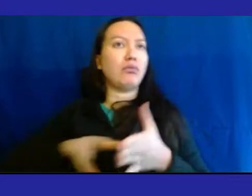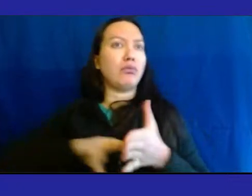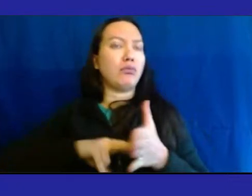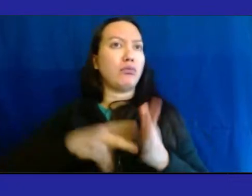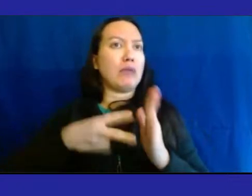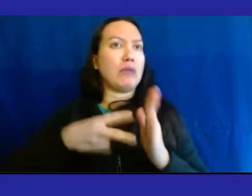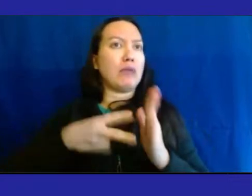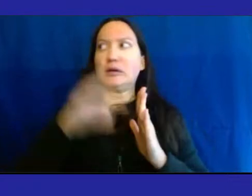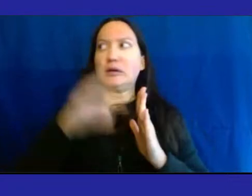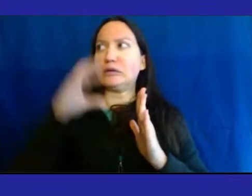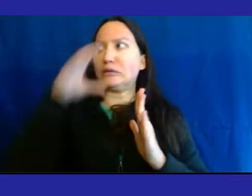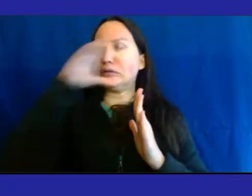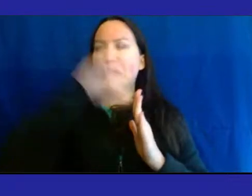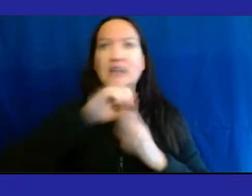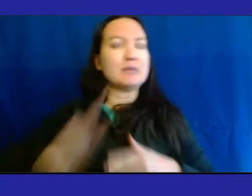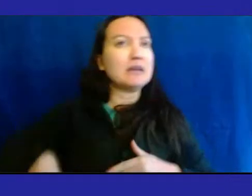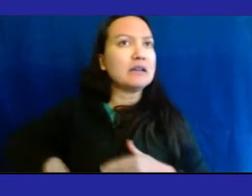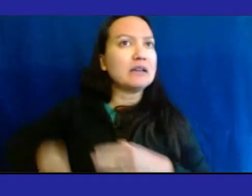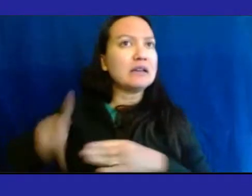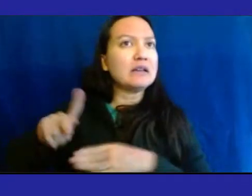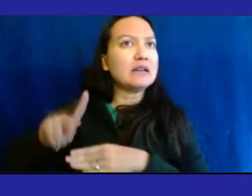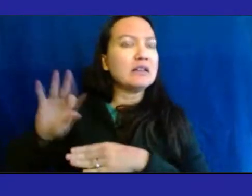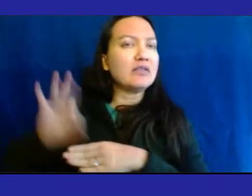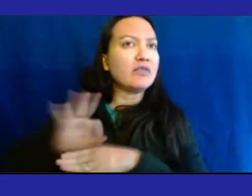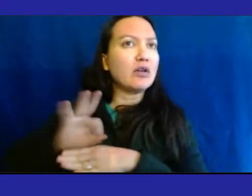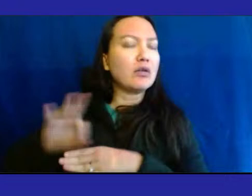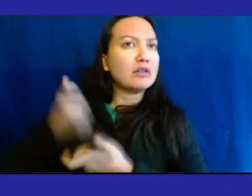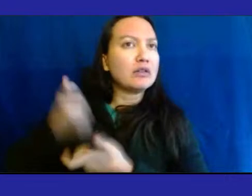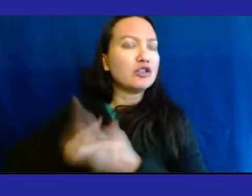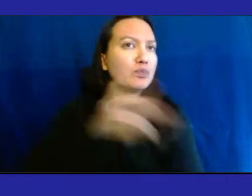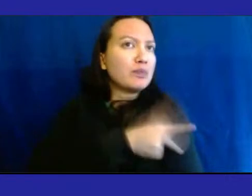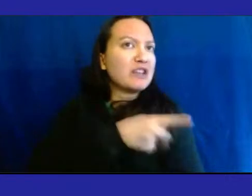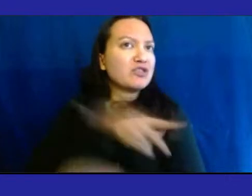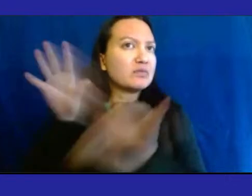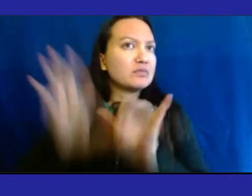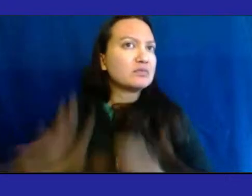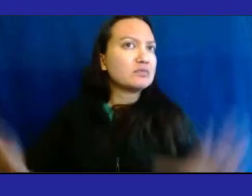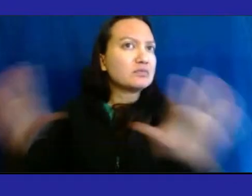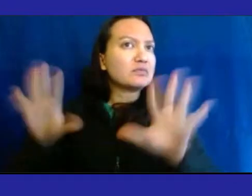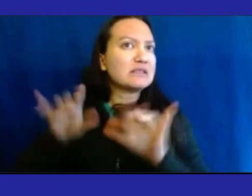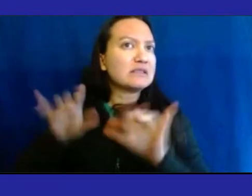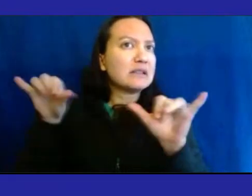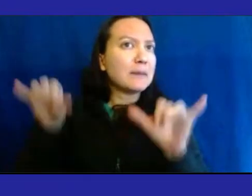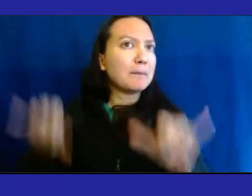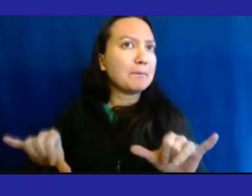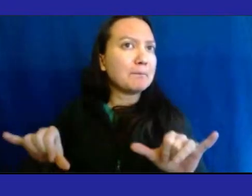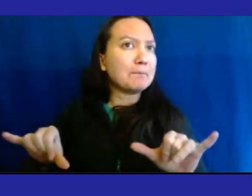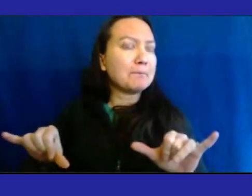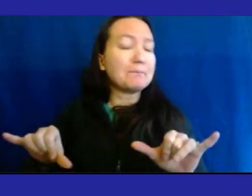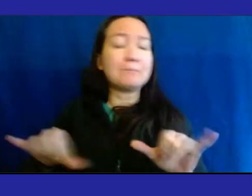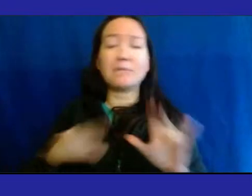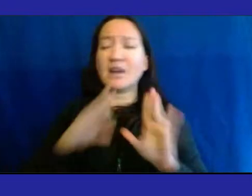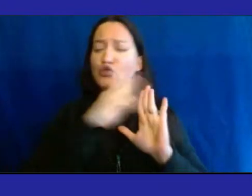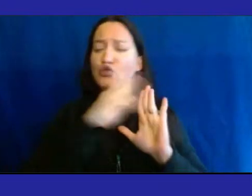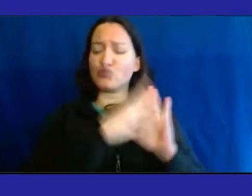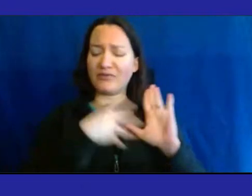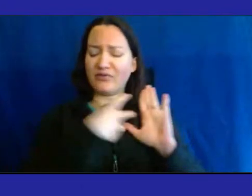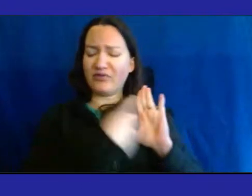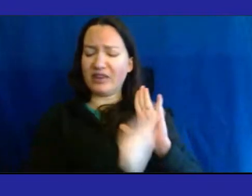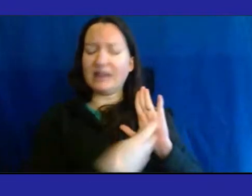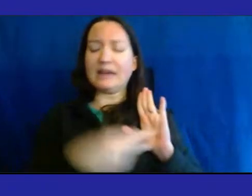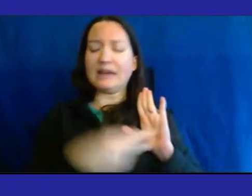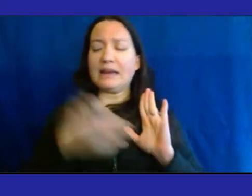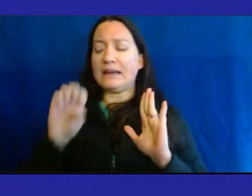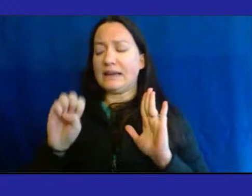estimated kidney function for patients in our system? So to orient you to this graph, this is EGFR, which is